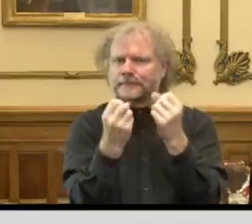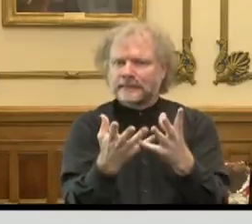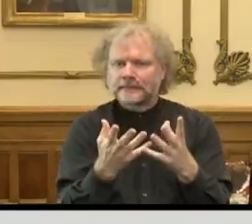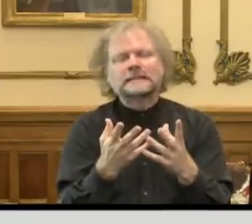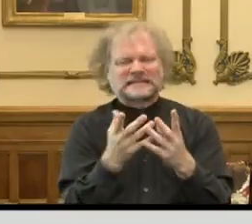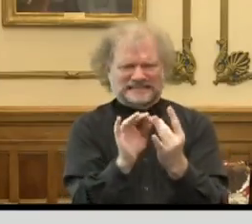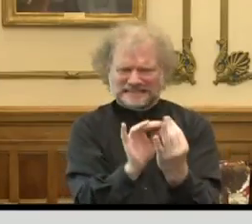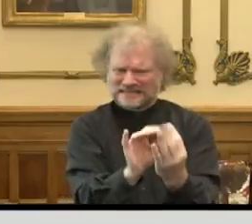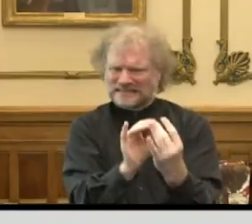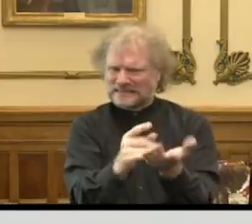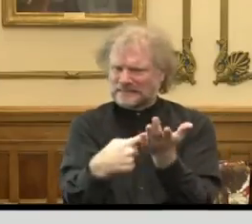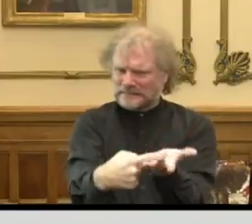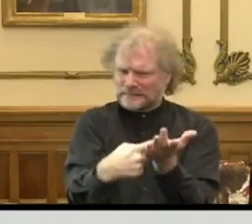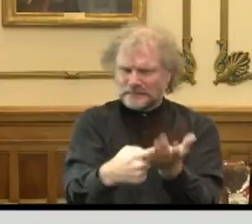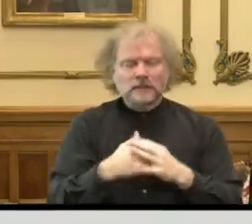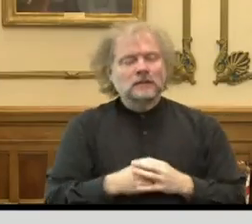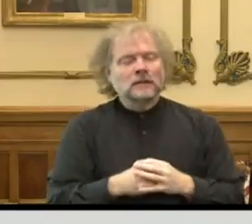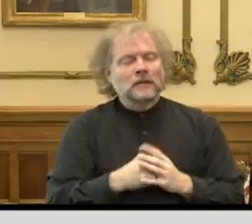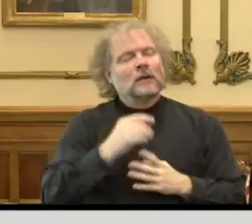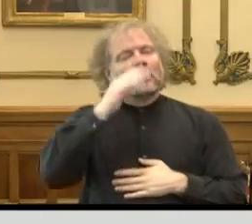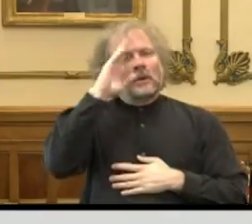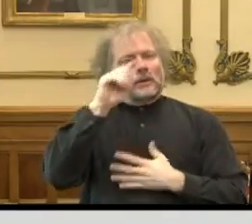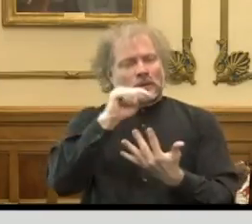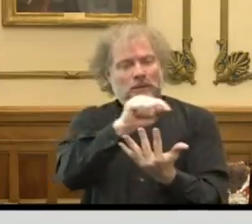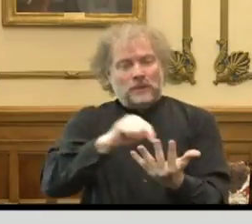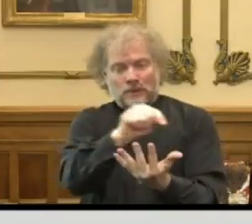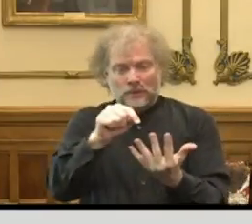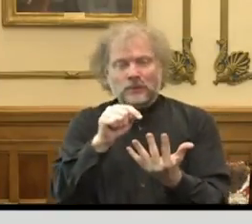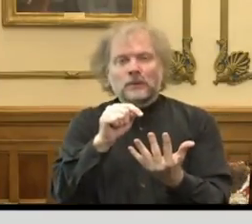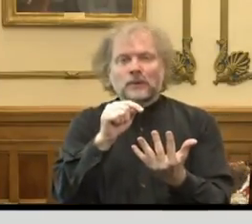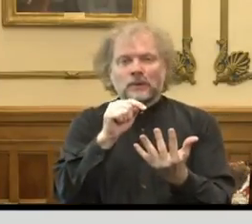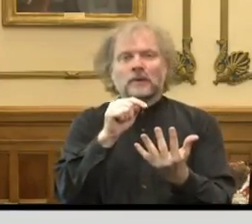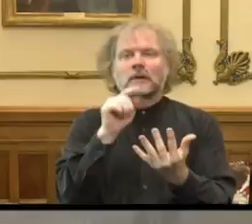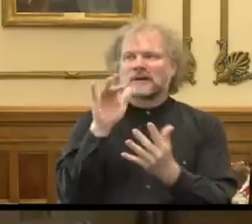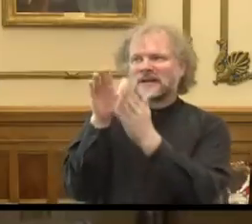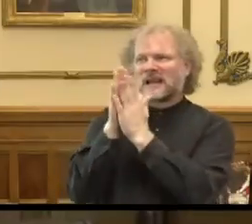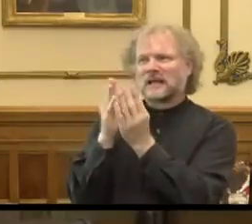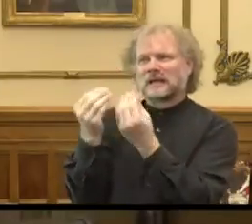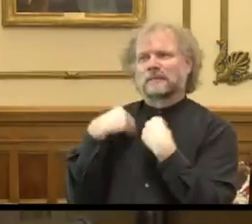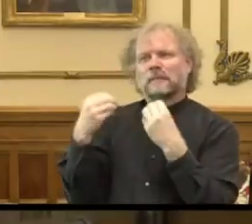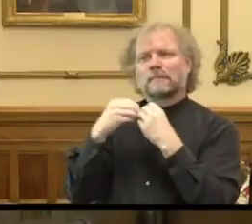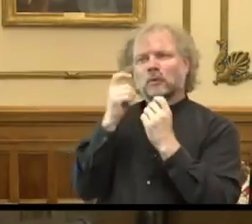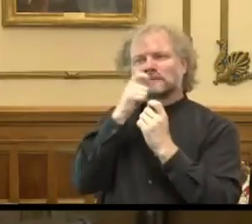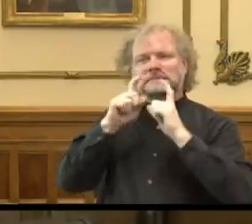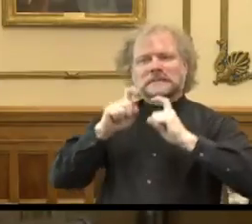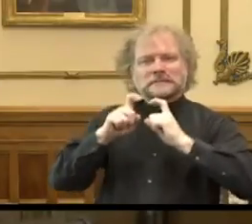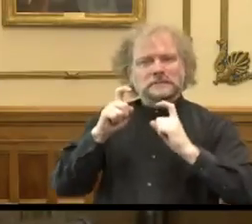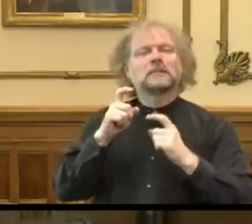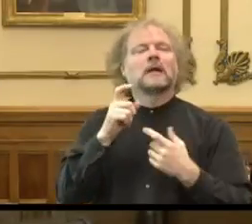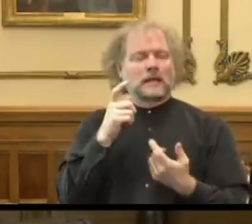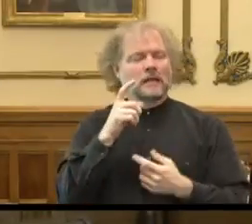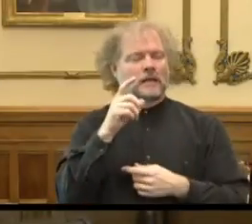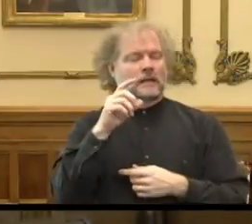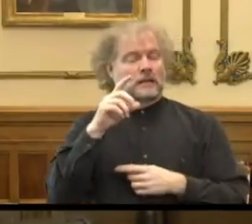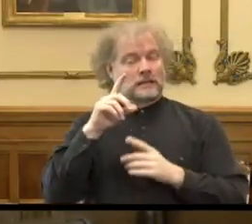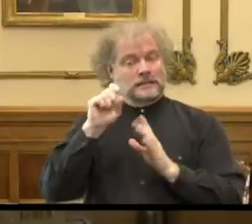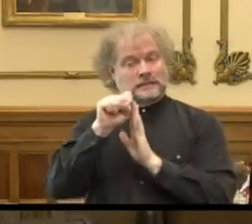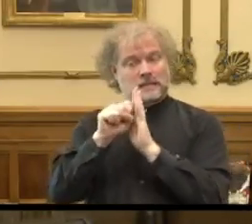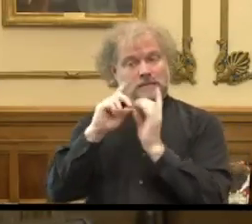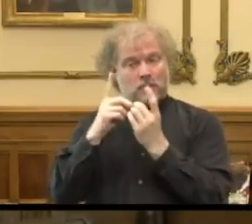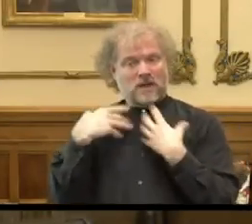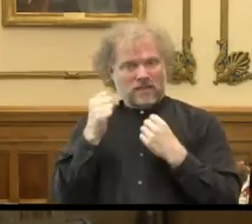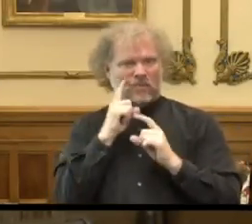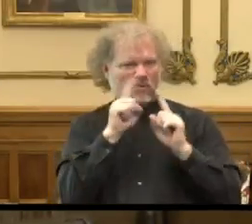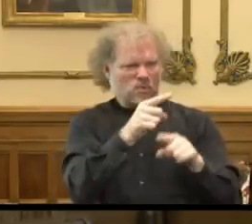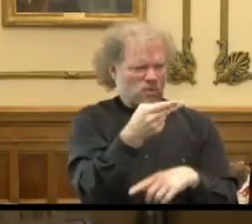working with. We know that these individuals have asked for more testing, and so the State Department of Health will actually be there on Thursday